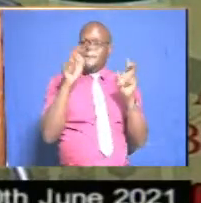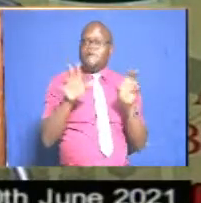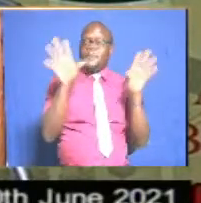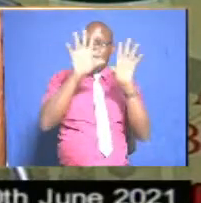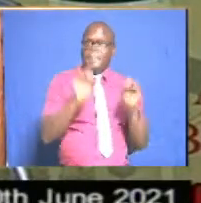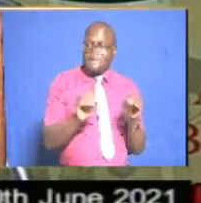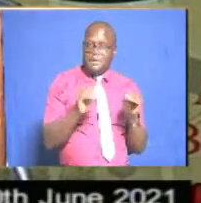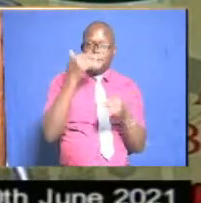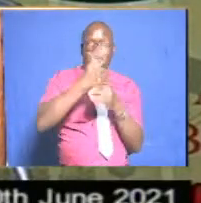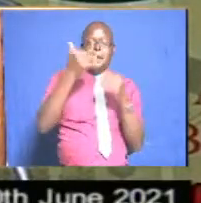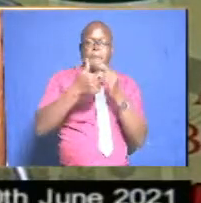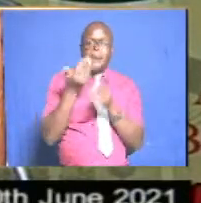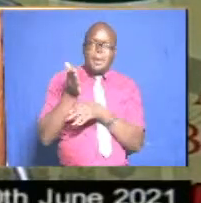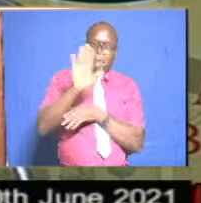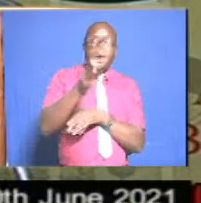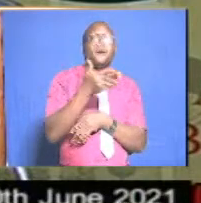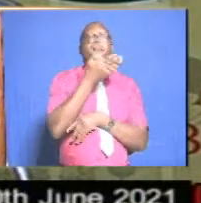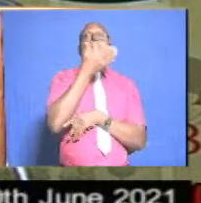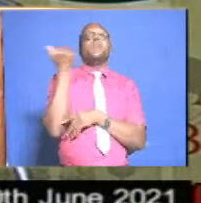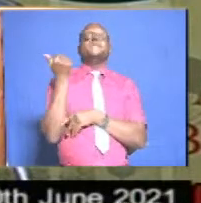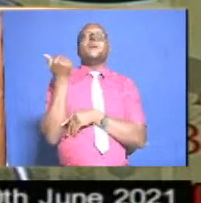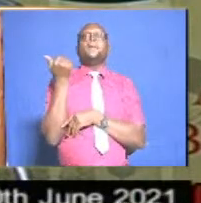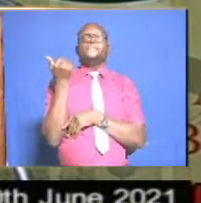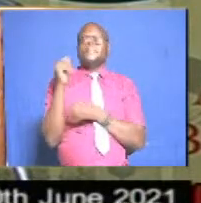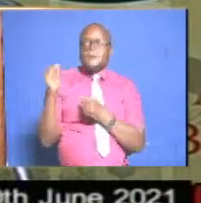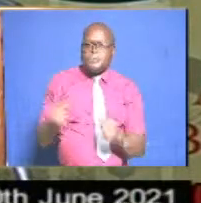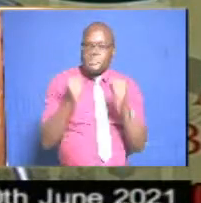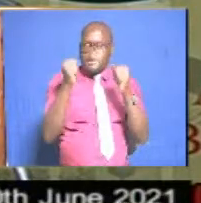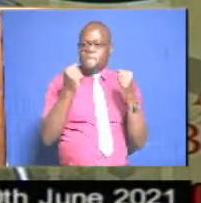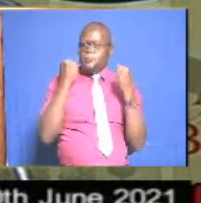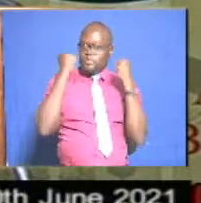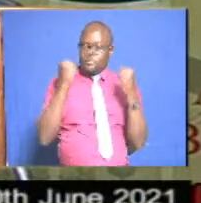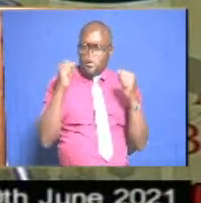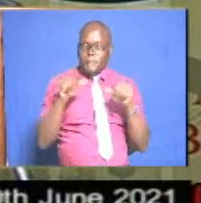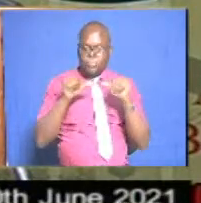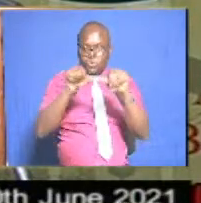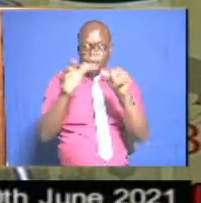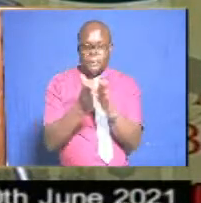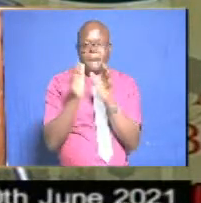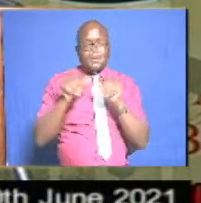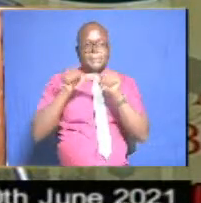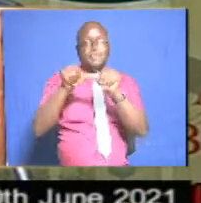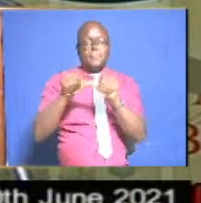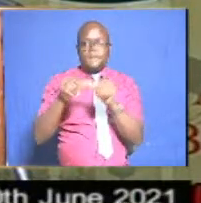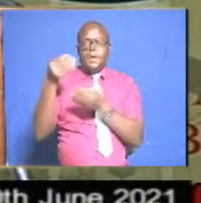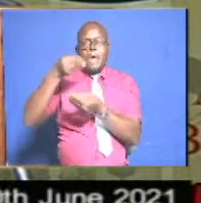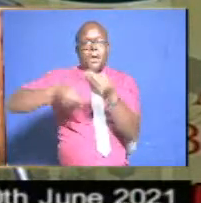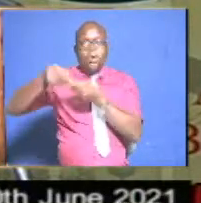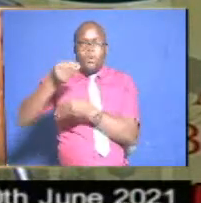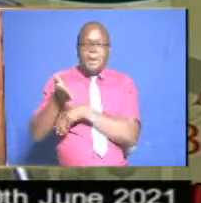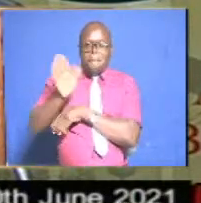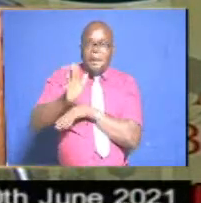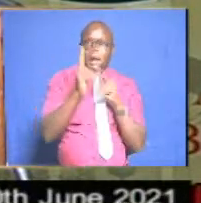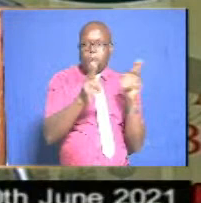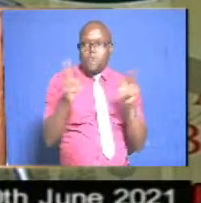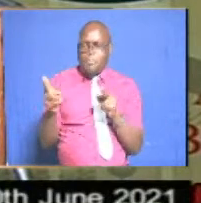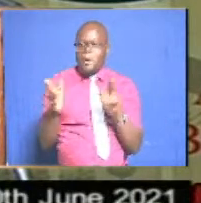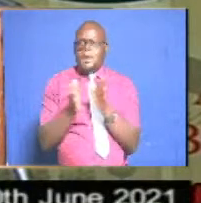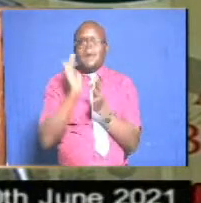as Building Back Better, a strategy for resilient and sustainable economic recovery and inclusive